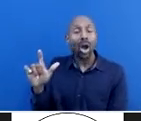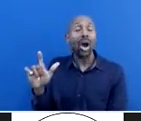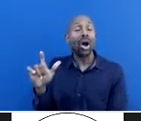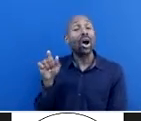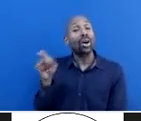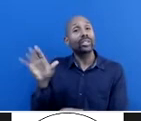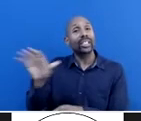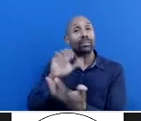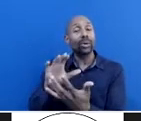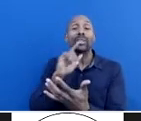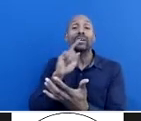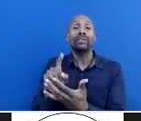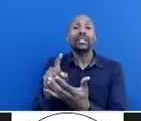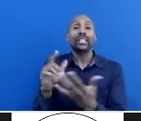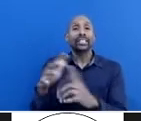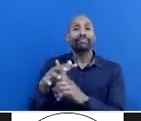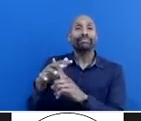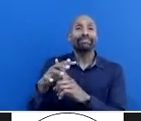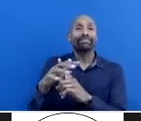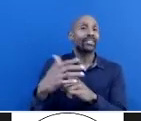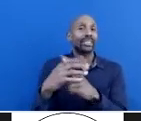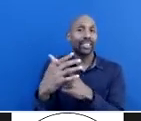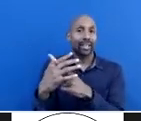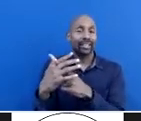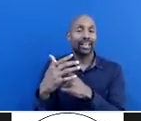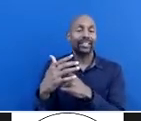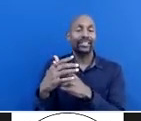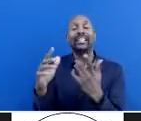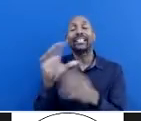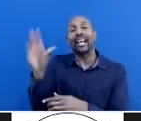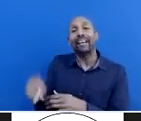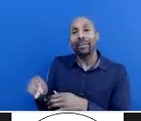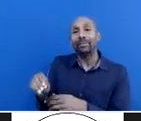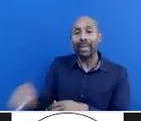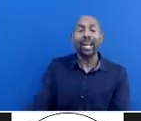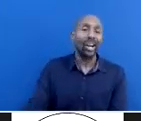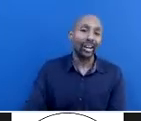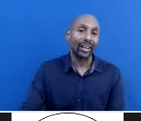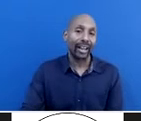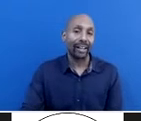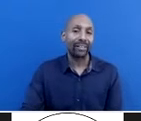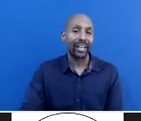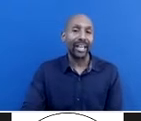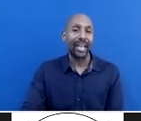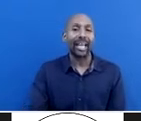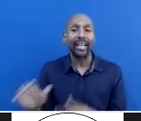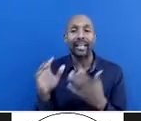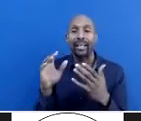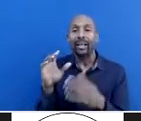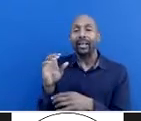and narrative mode. Tell the story the way that the story needs to be told. Don't